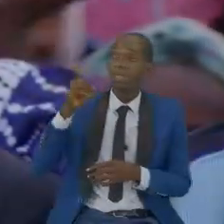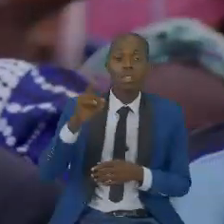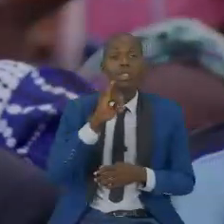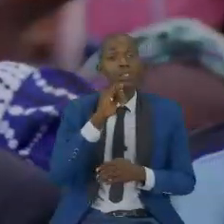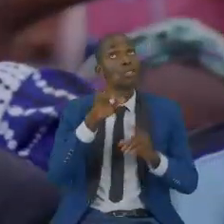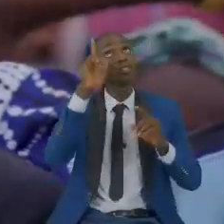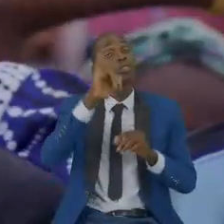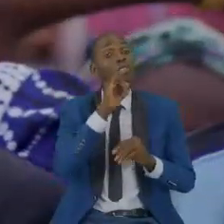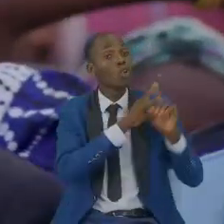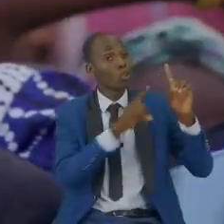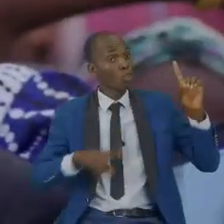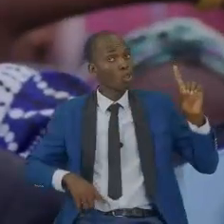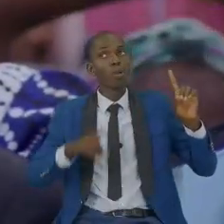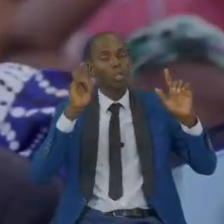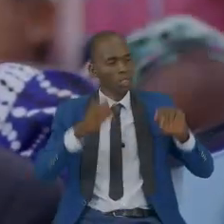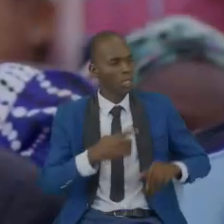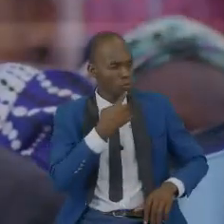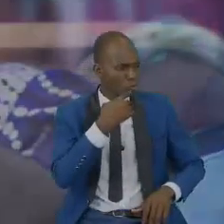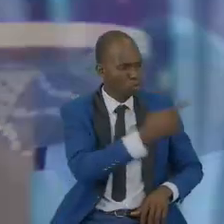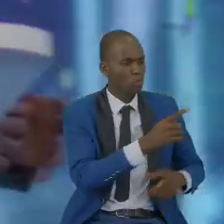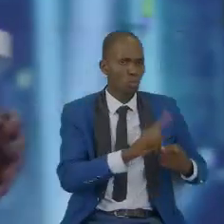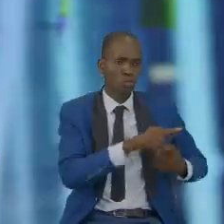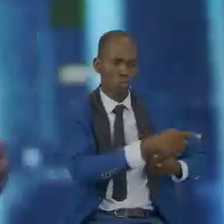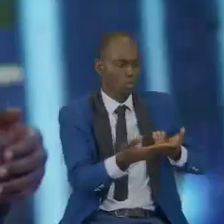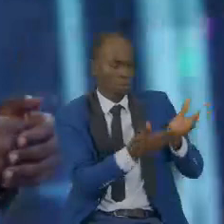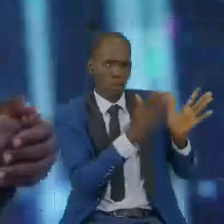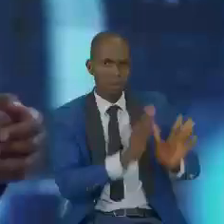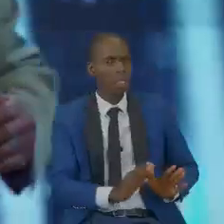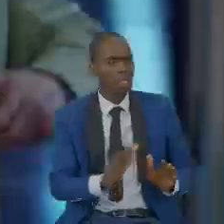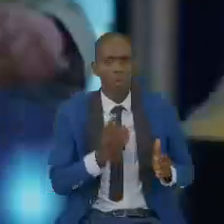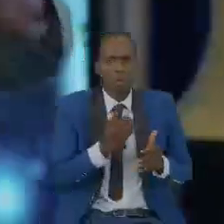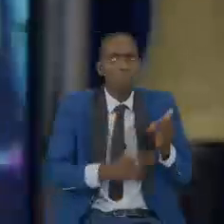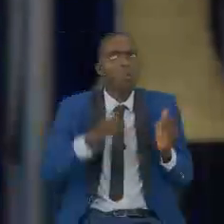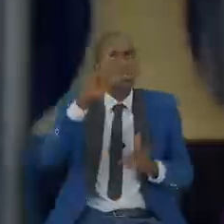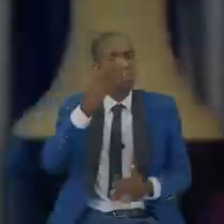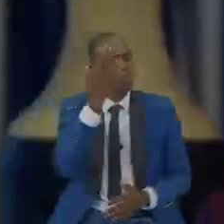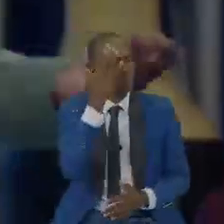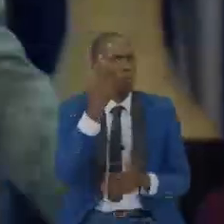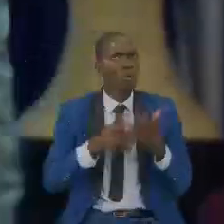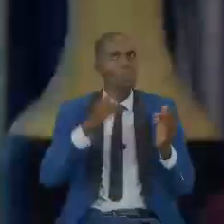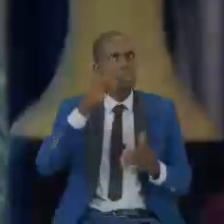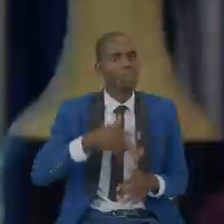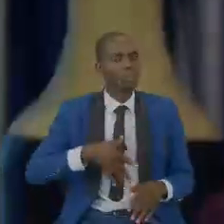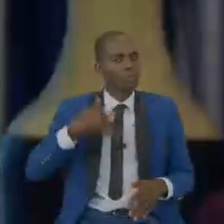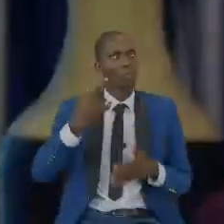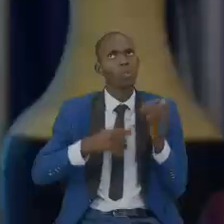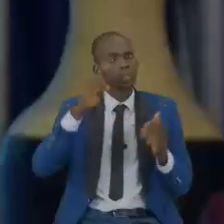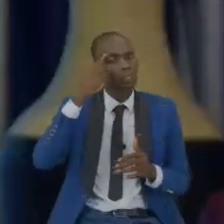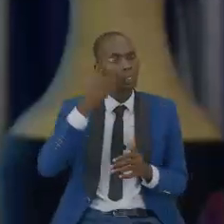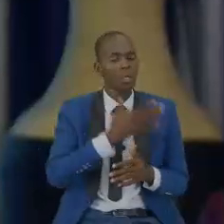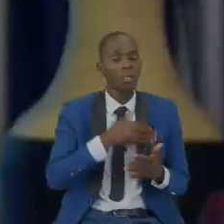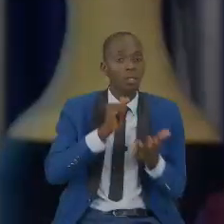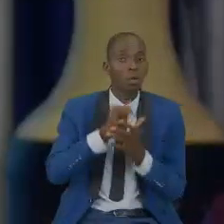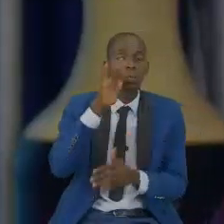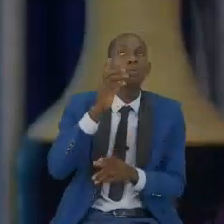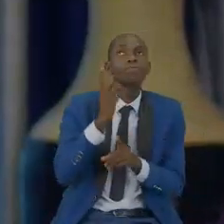who you are, how you are, and what your life looks like. And the woman understood. Look